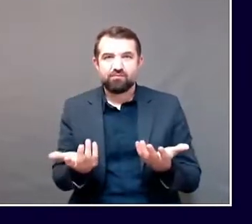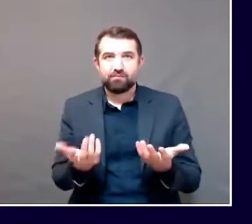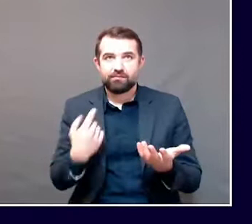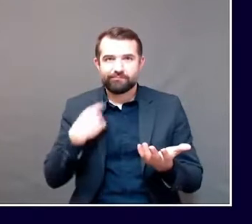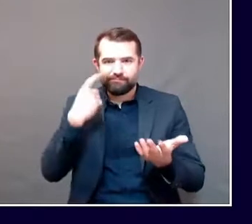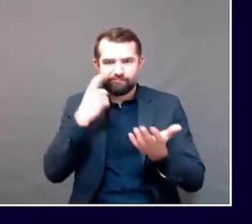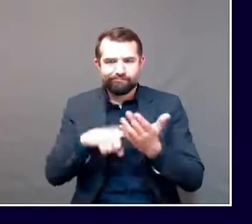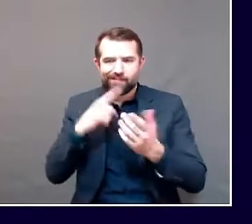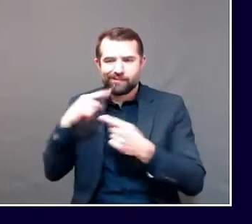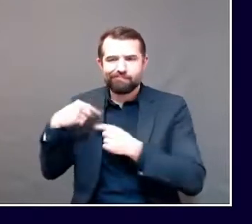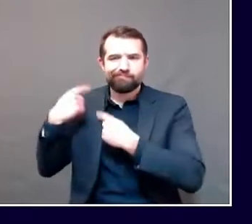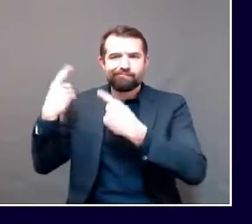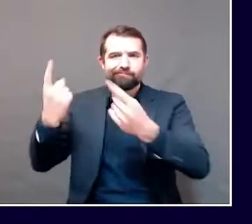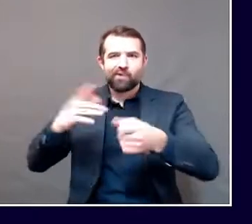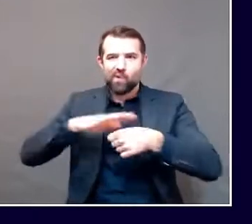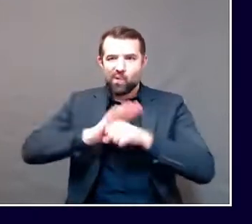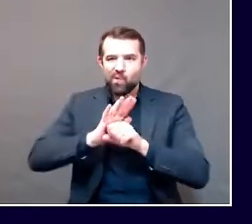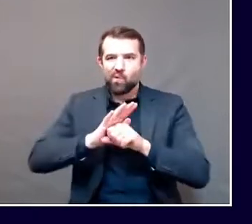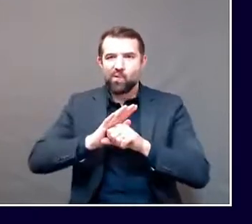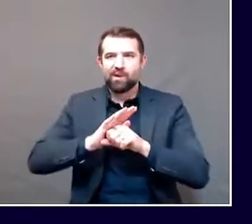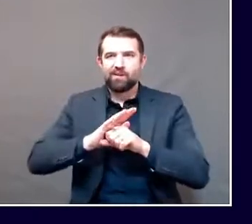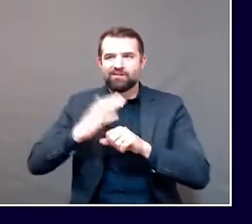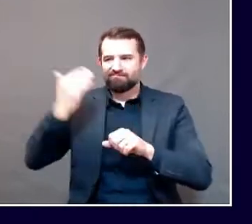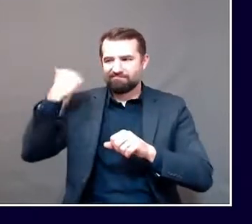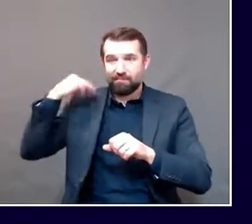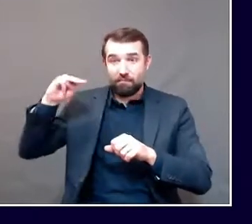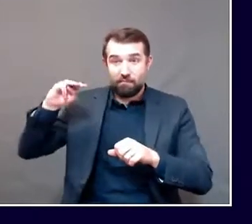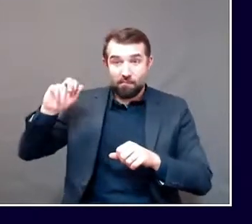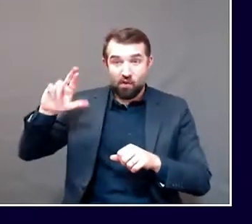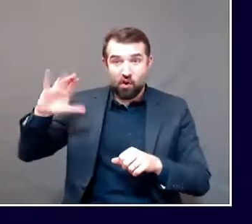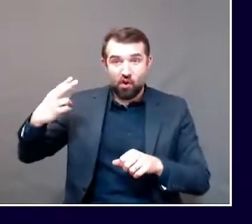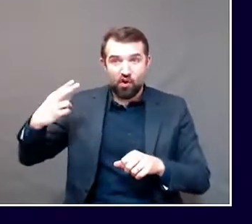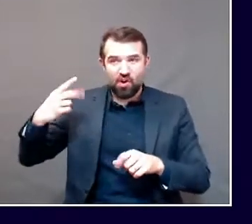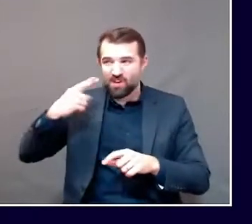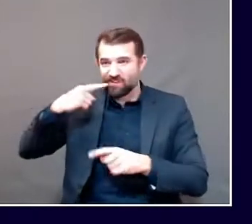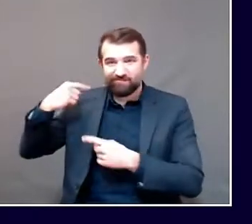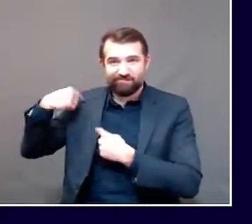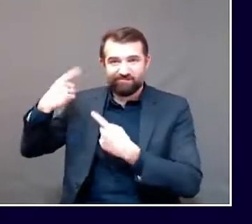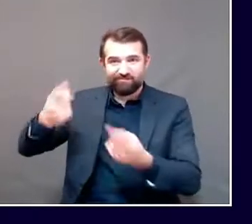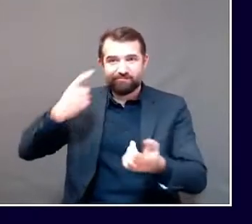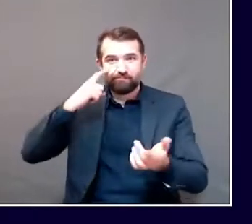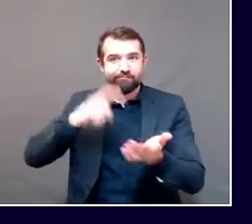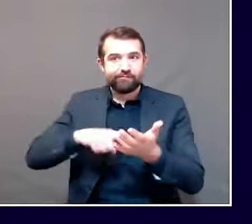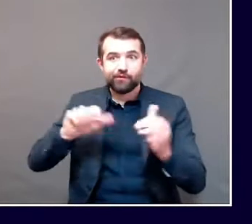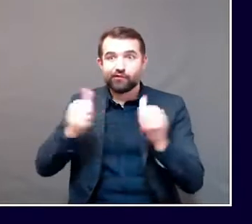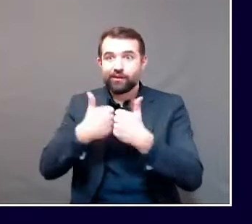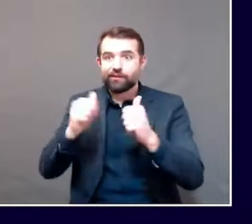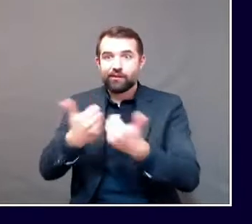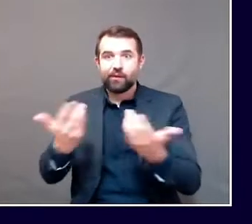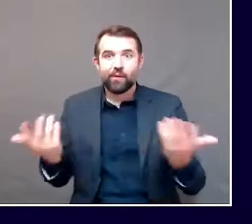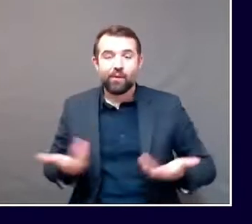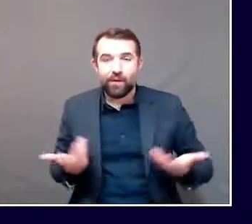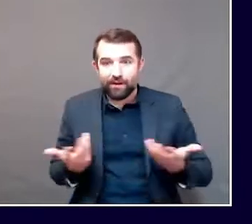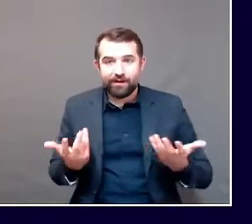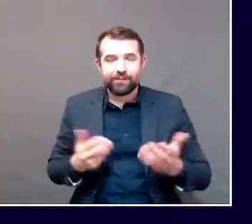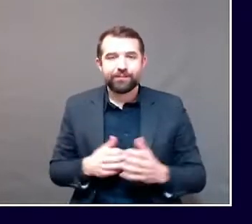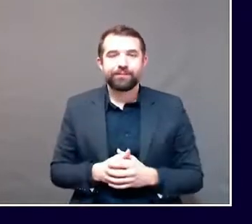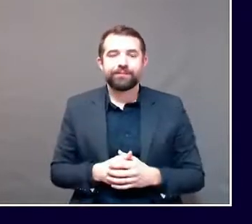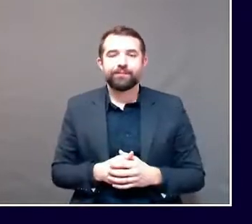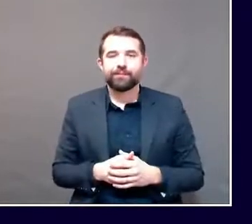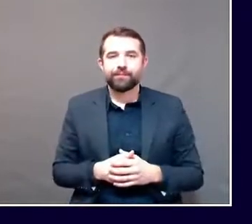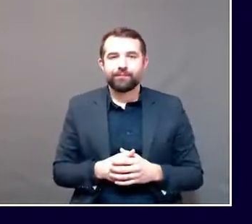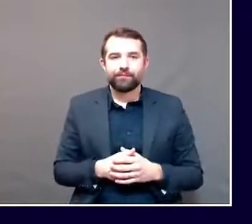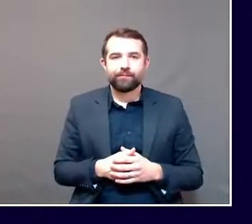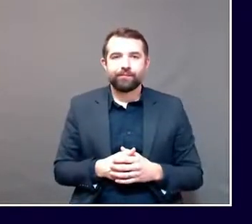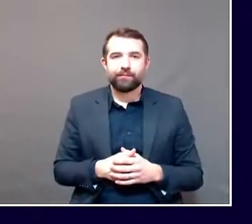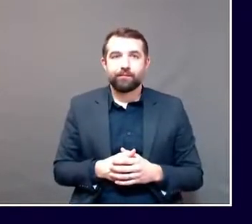many new testing modalities are at home or at the point of care, and thus don't have the regular electronic